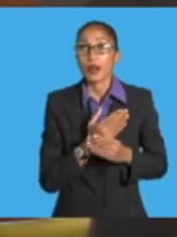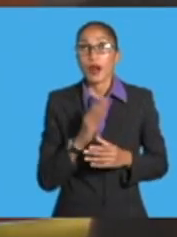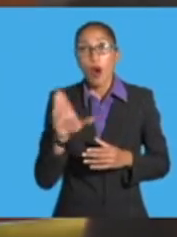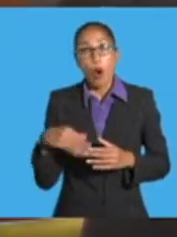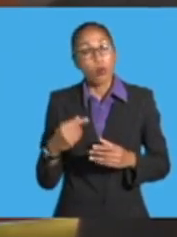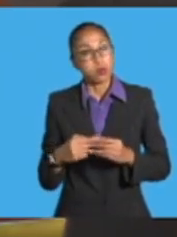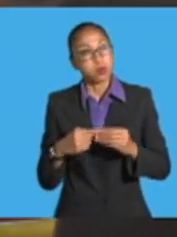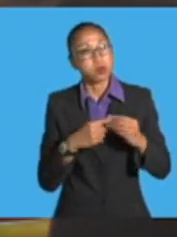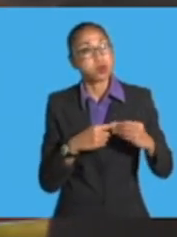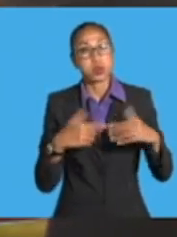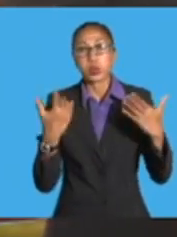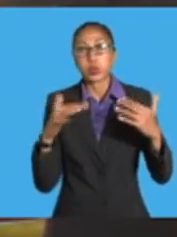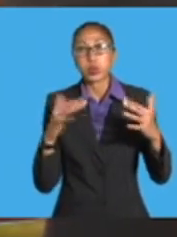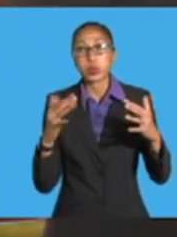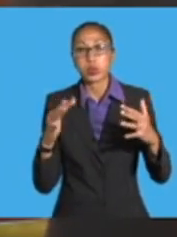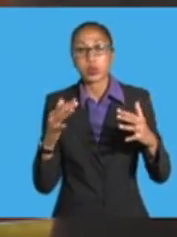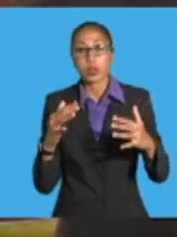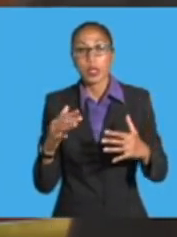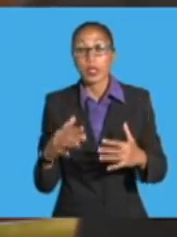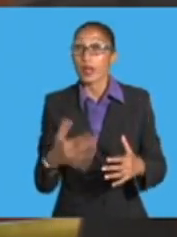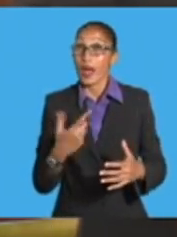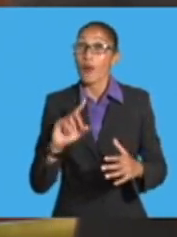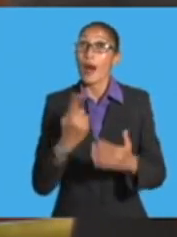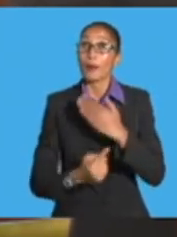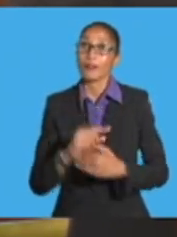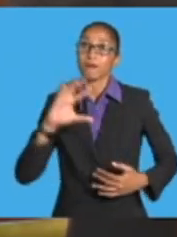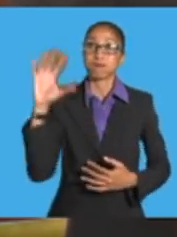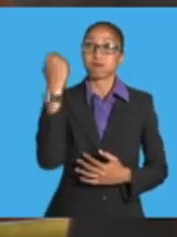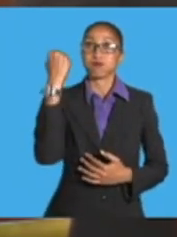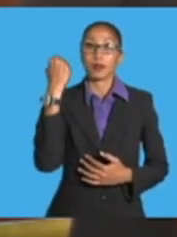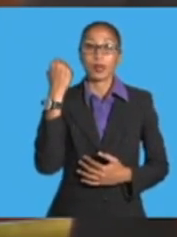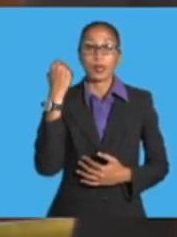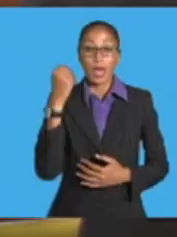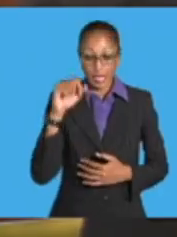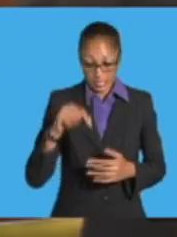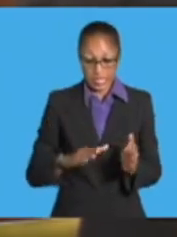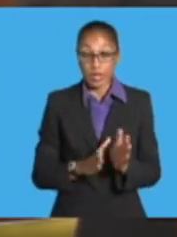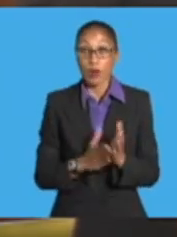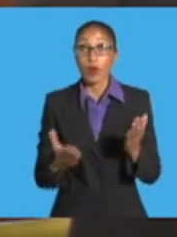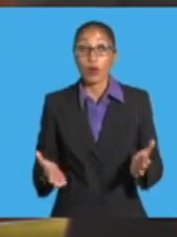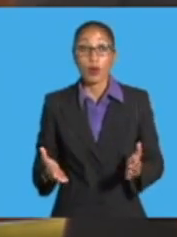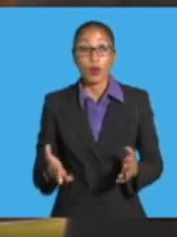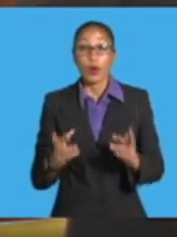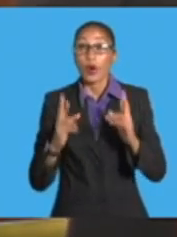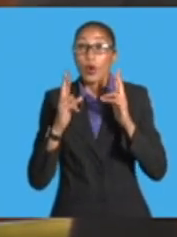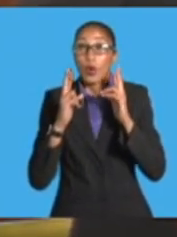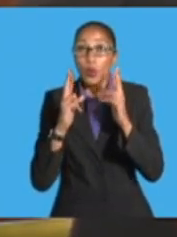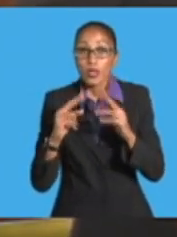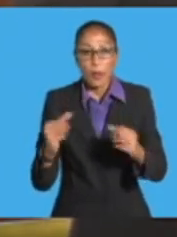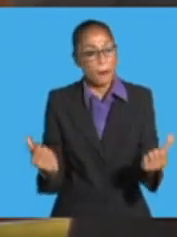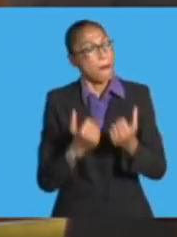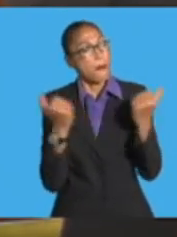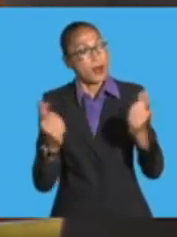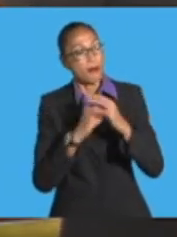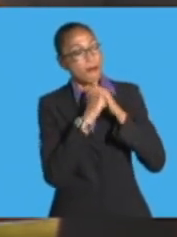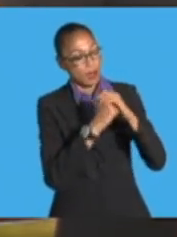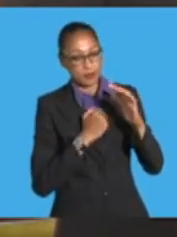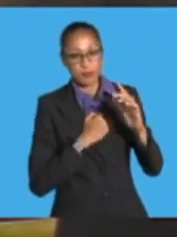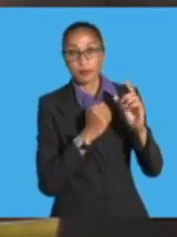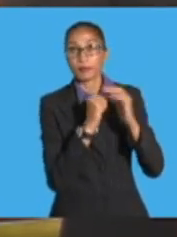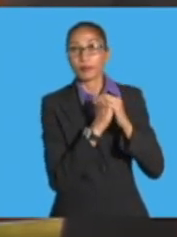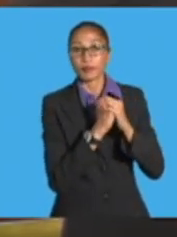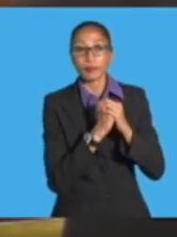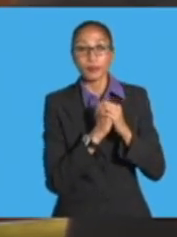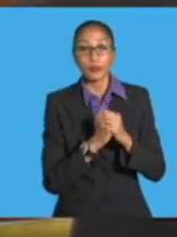leadership that led to a decisive victory. At this juncture, I wish to thank many of my friends, namely